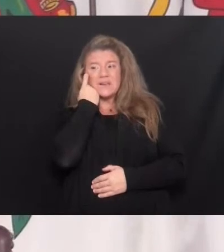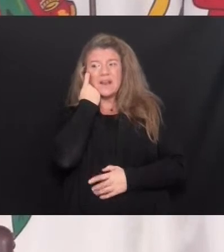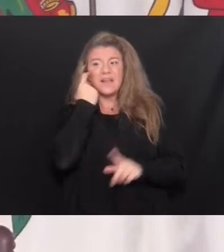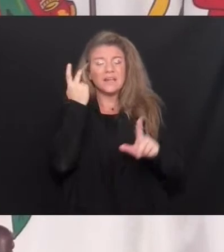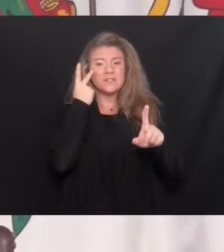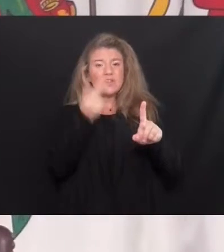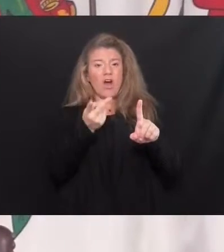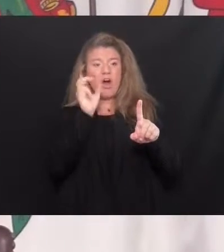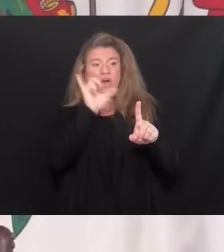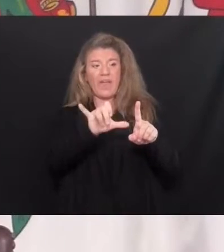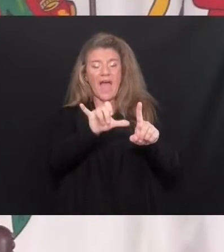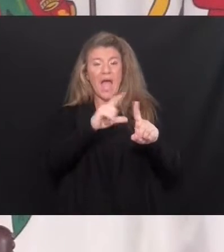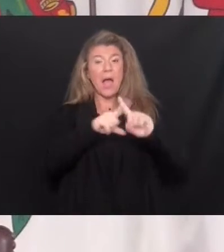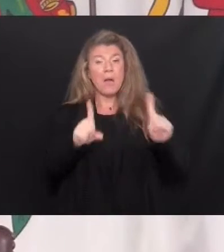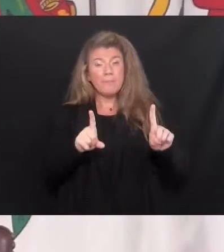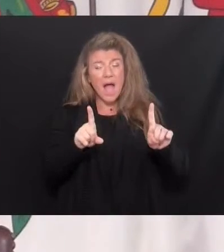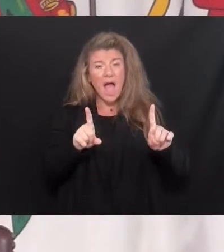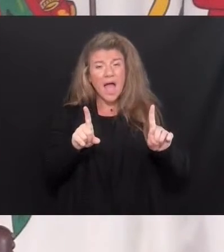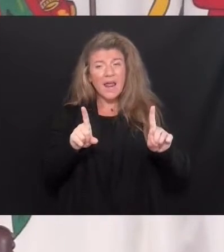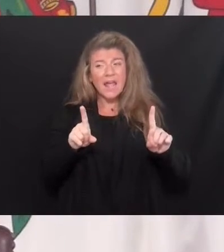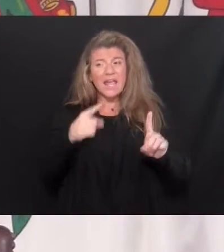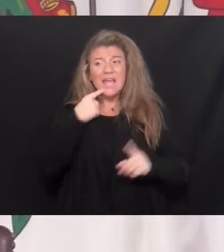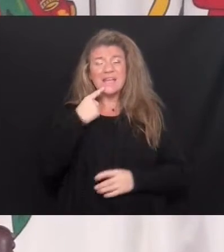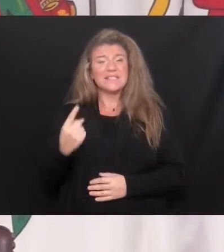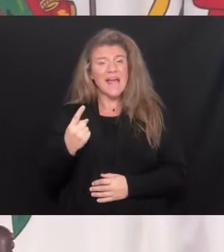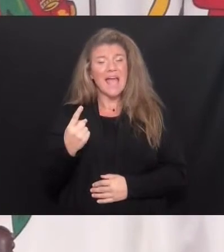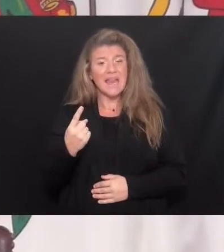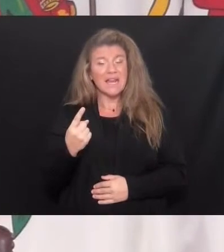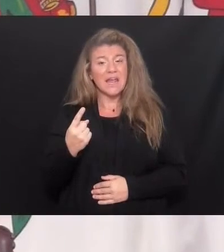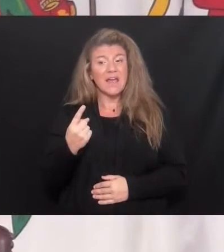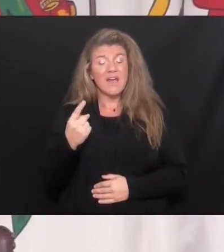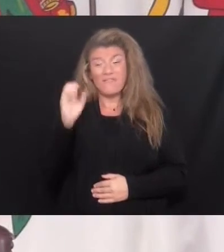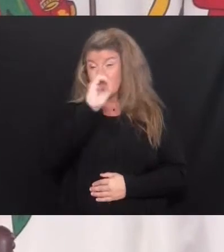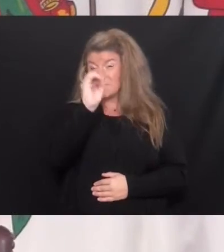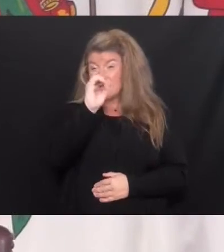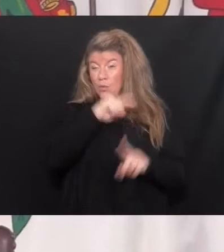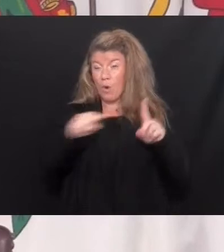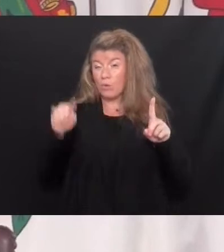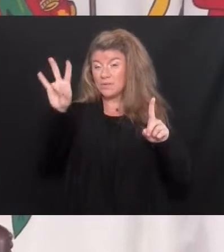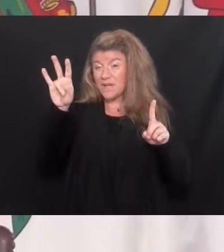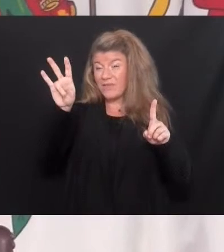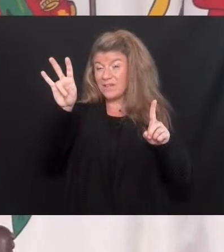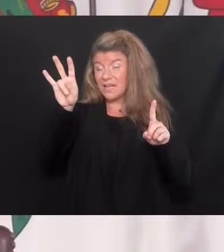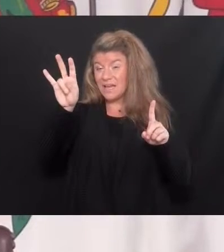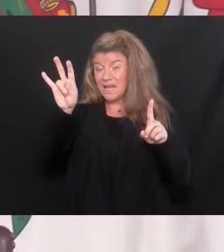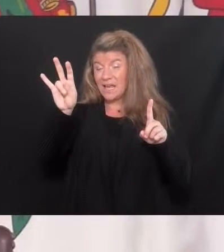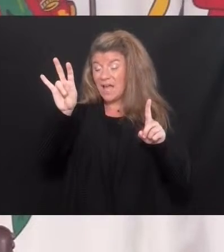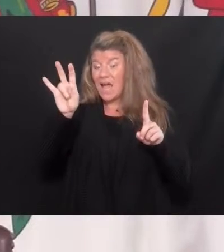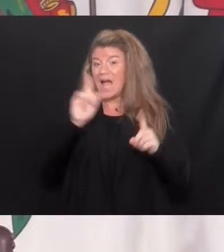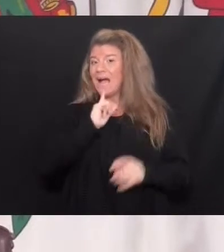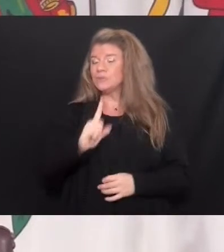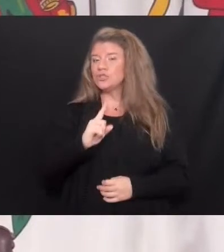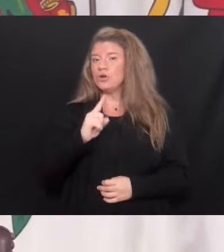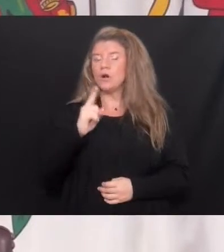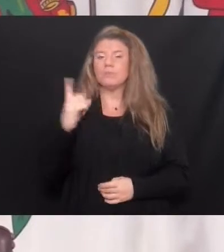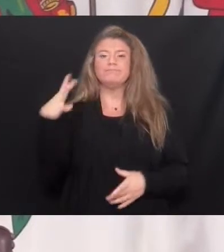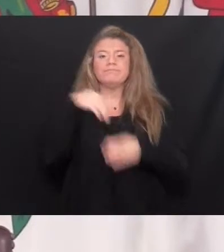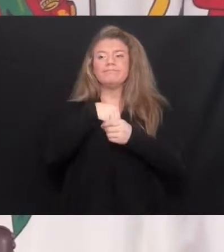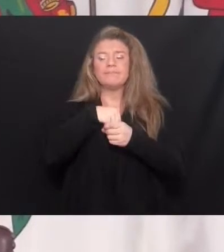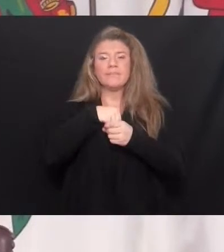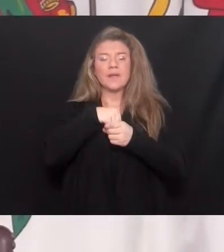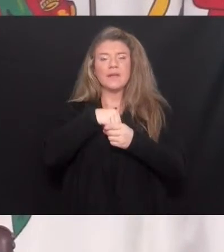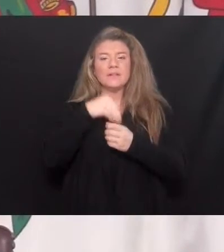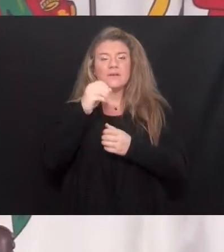and everything, but I think it said that from 0 to 17, I'm sure it was probably pertaining to a